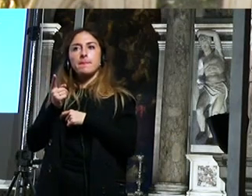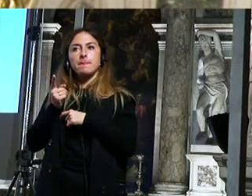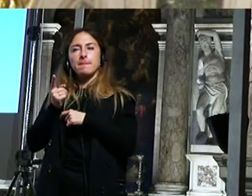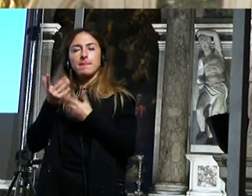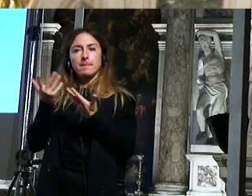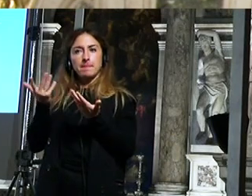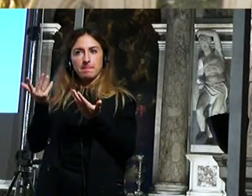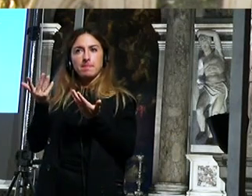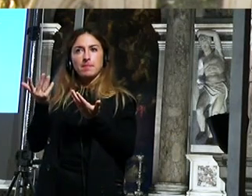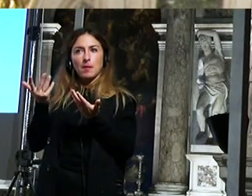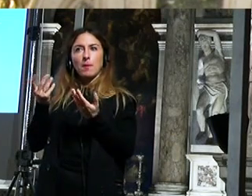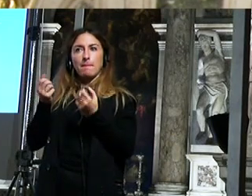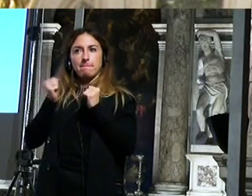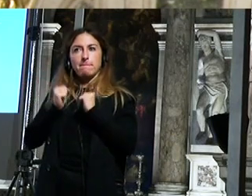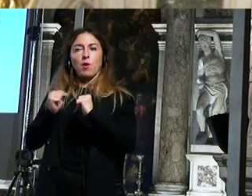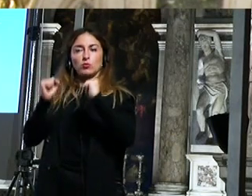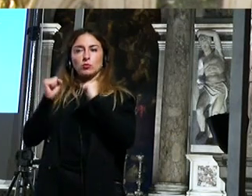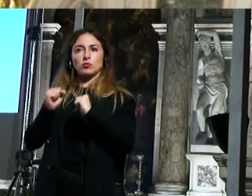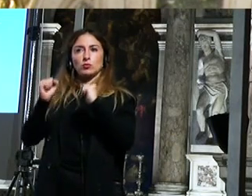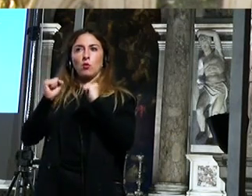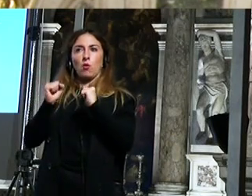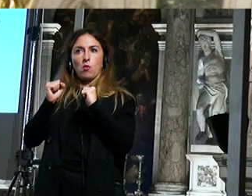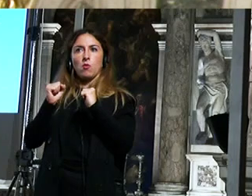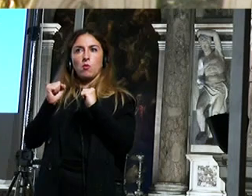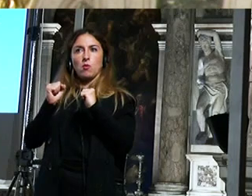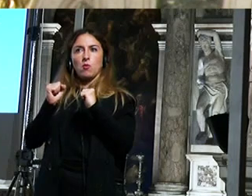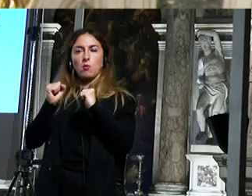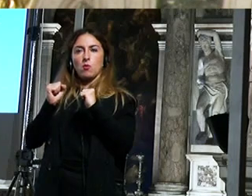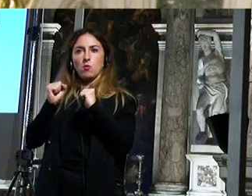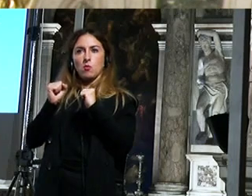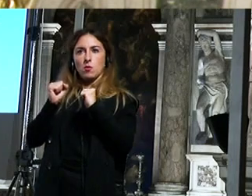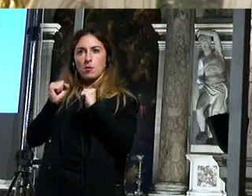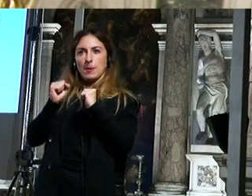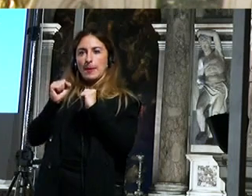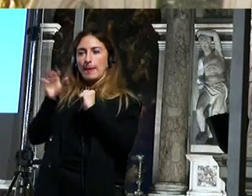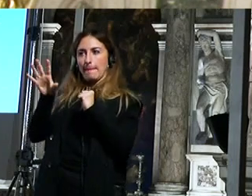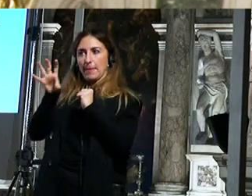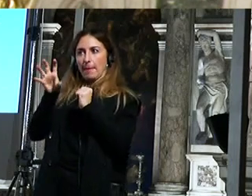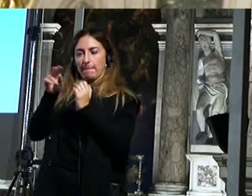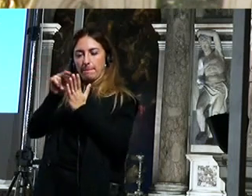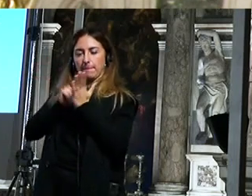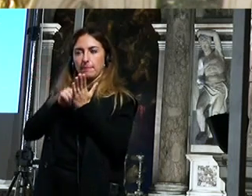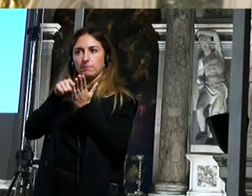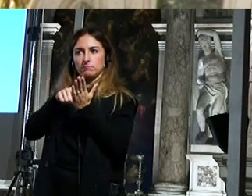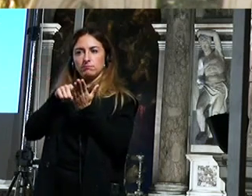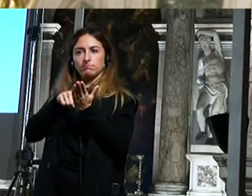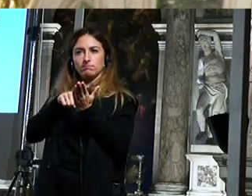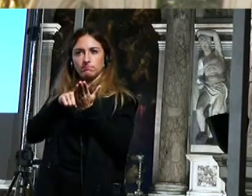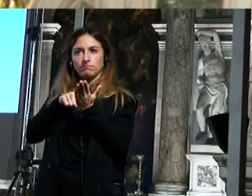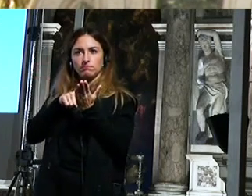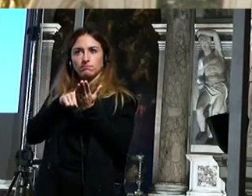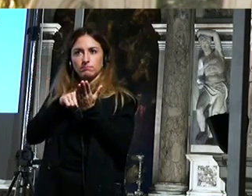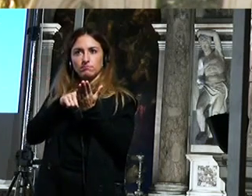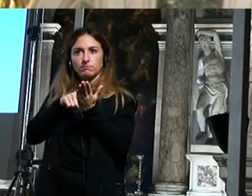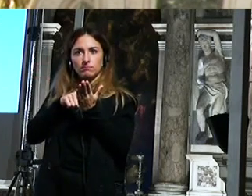otherworldliness elsewhereness that I can capture. Same with Kyoto and the story about Ershadi.